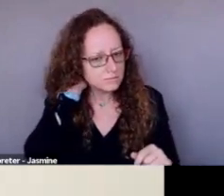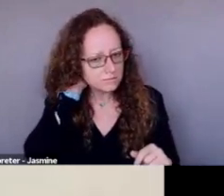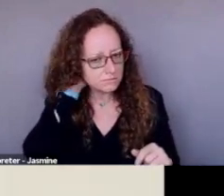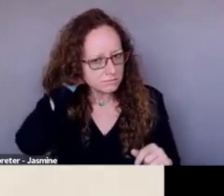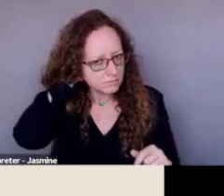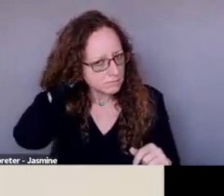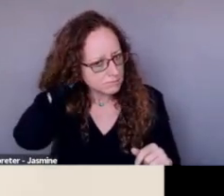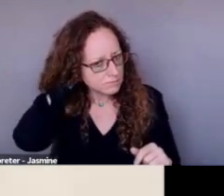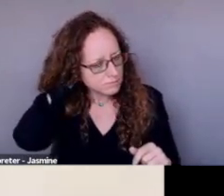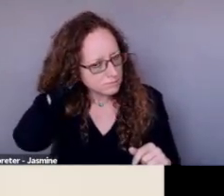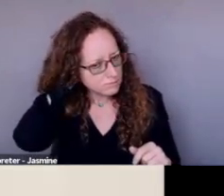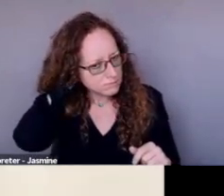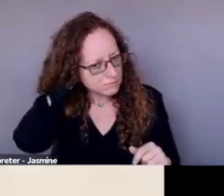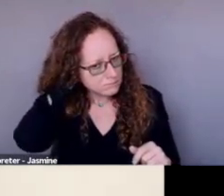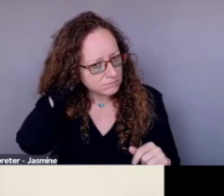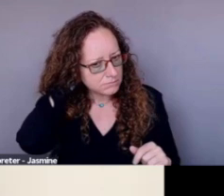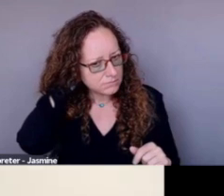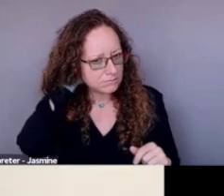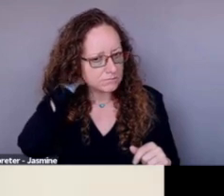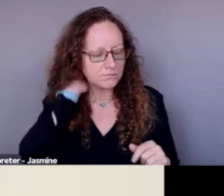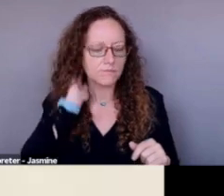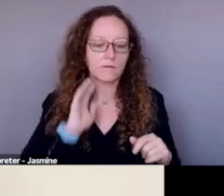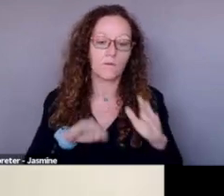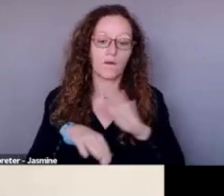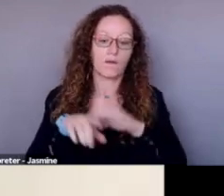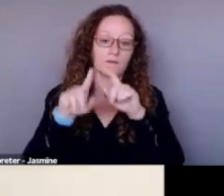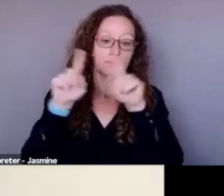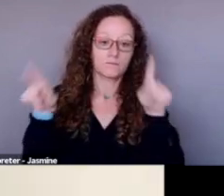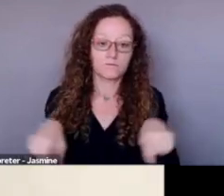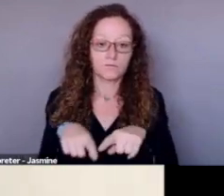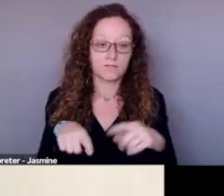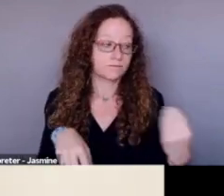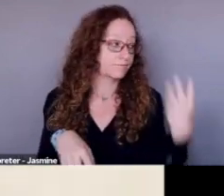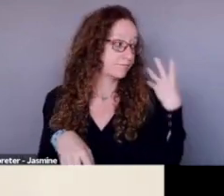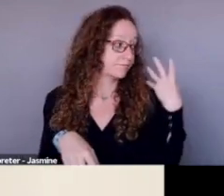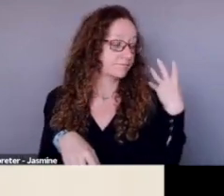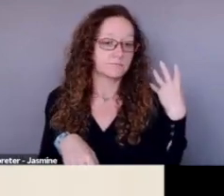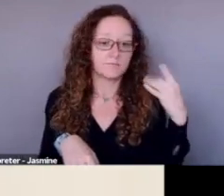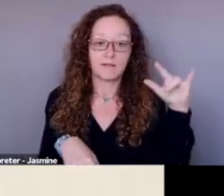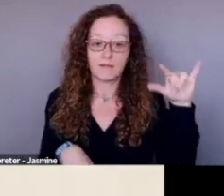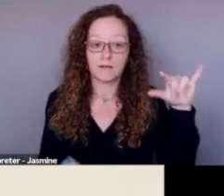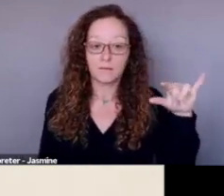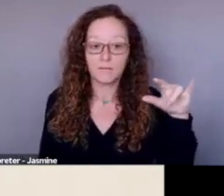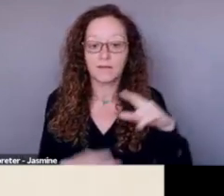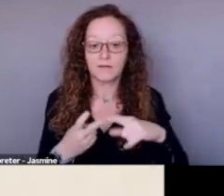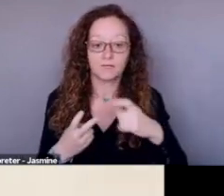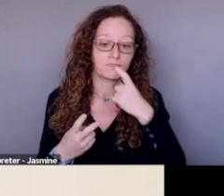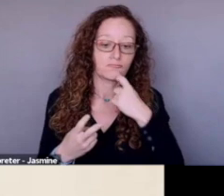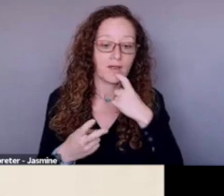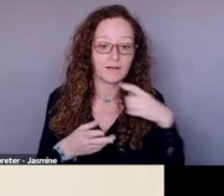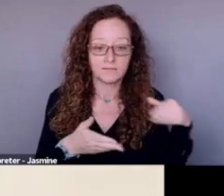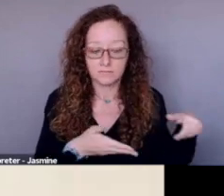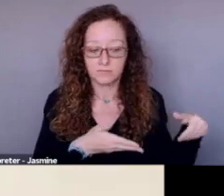so the actual on the screen will have an airplane and the red carpet already